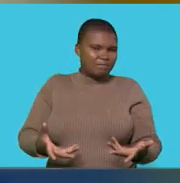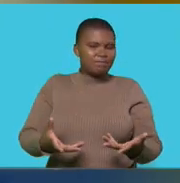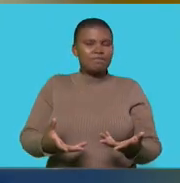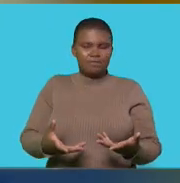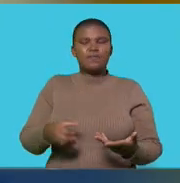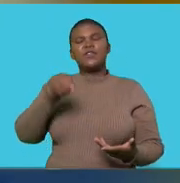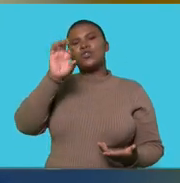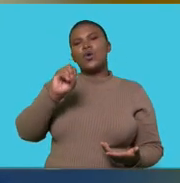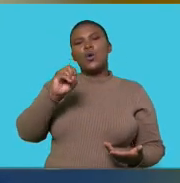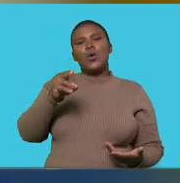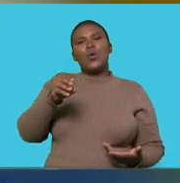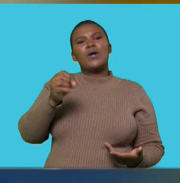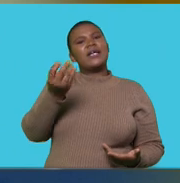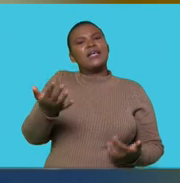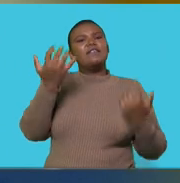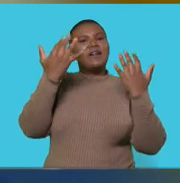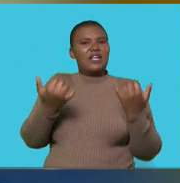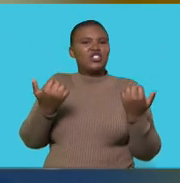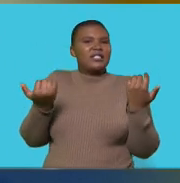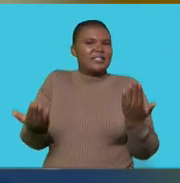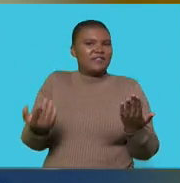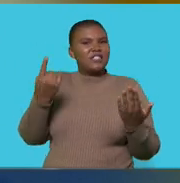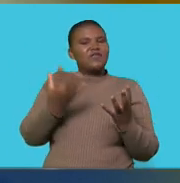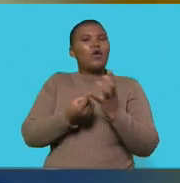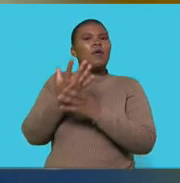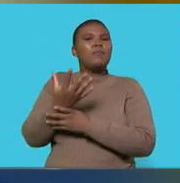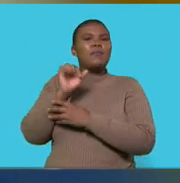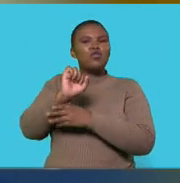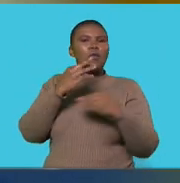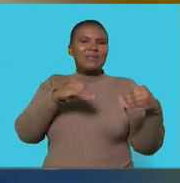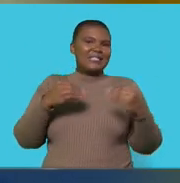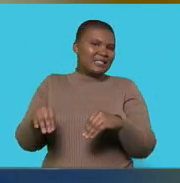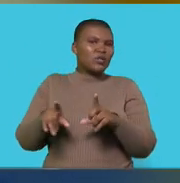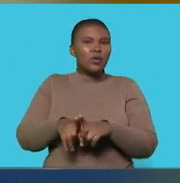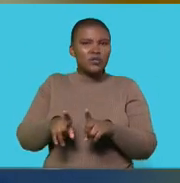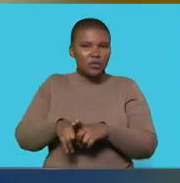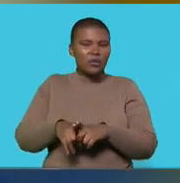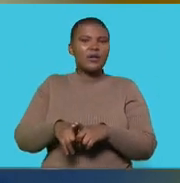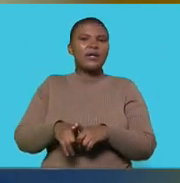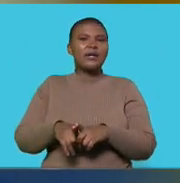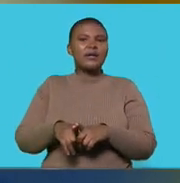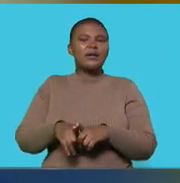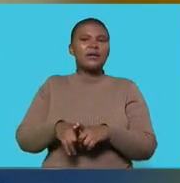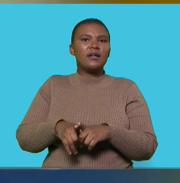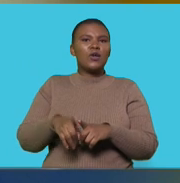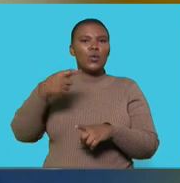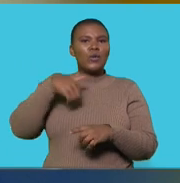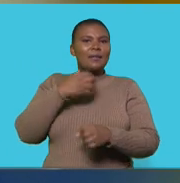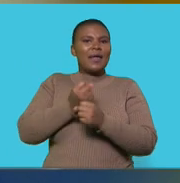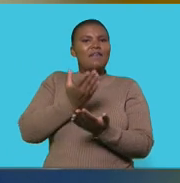offer financial assistance for you to expand your business as well, and we make that